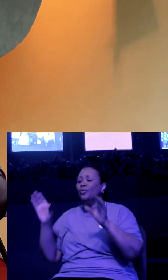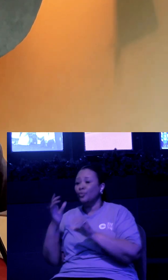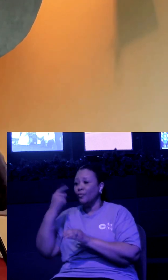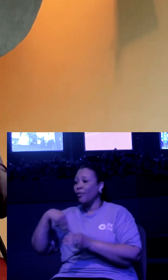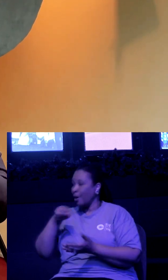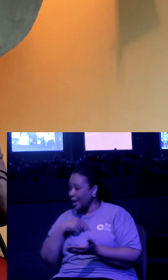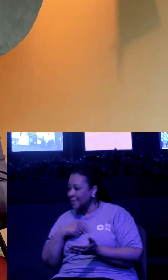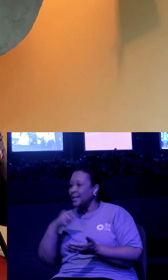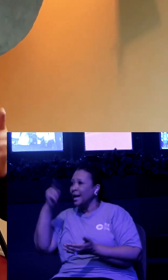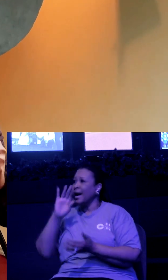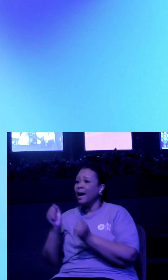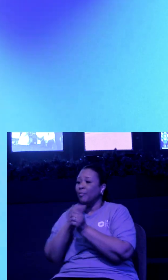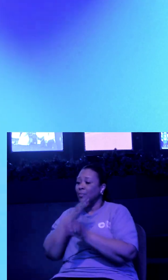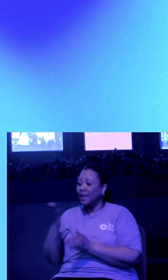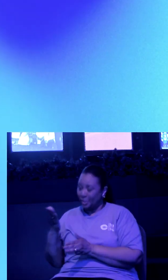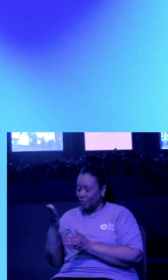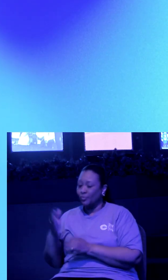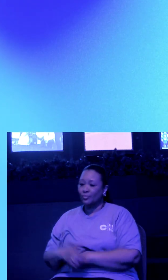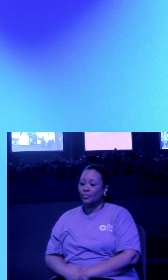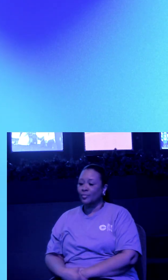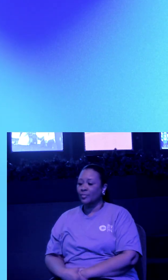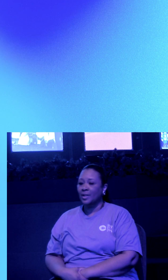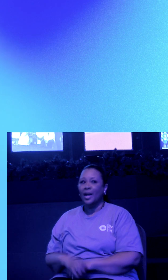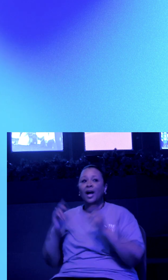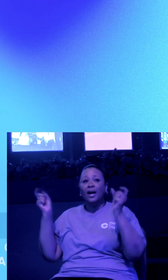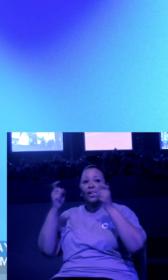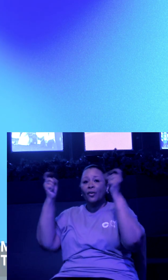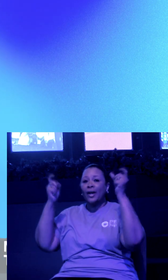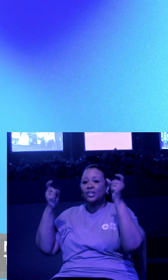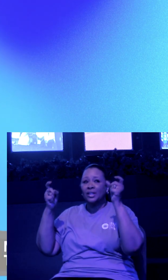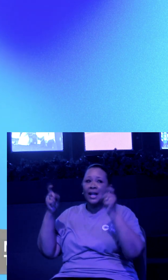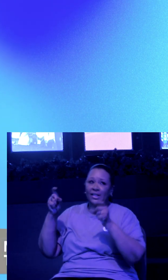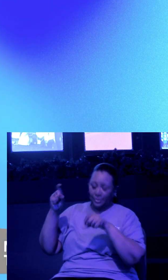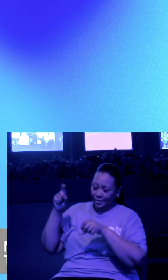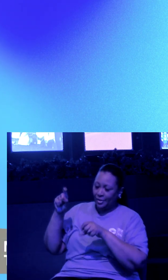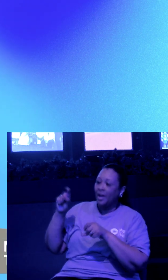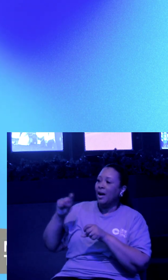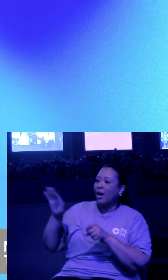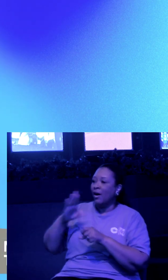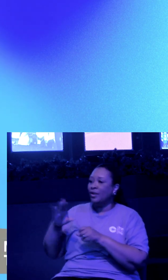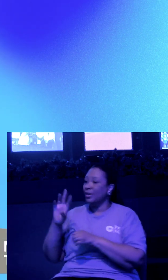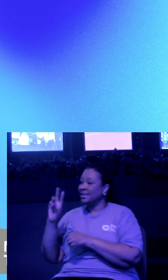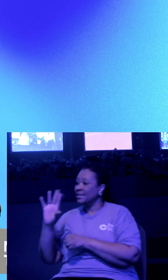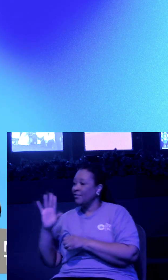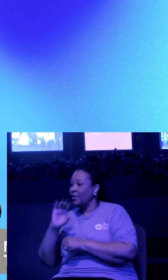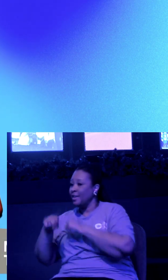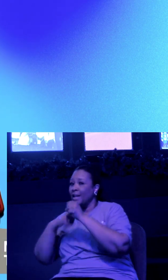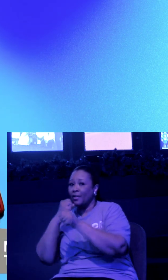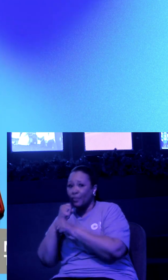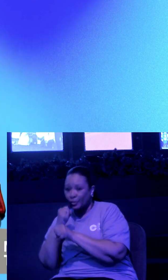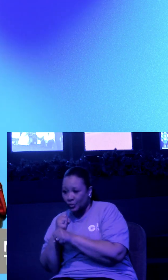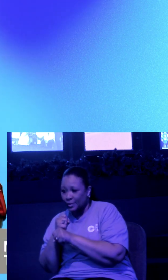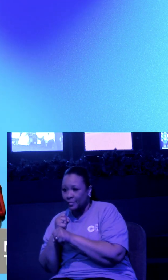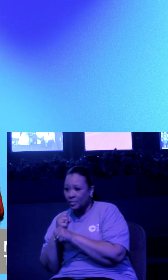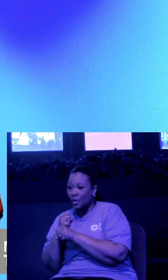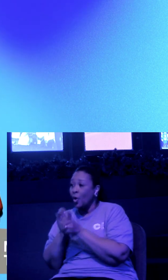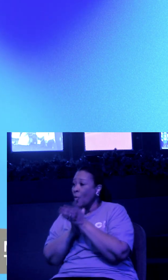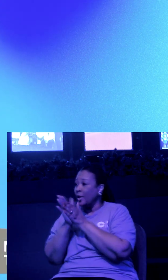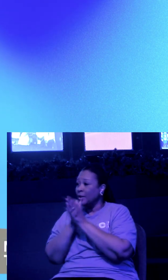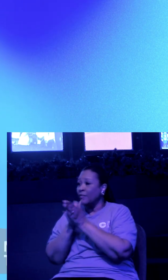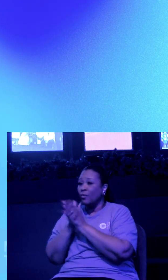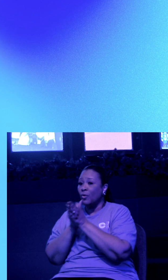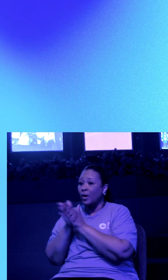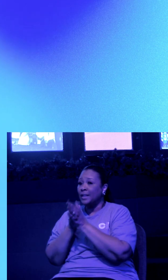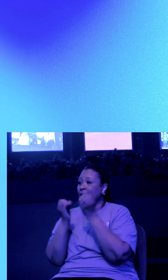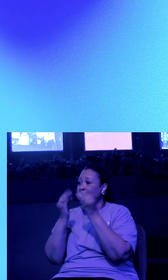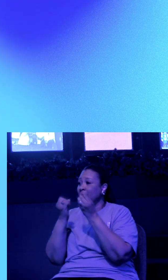for us. God bless everybody. Congratulations, Community Christian Church, on your 65th anniversary. We look forward to many